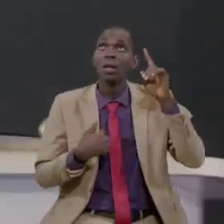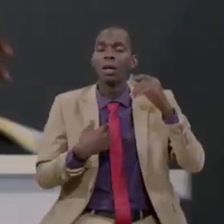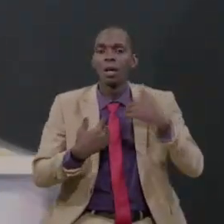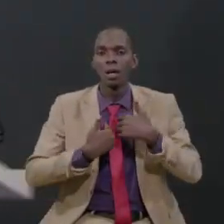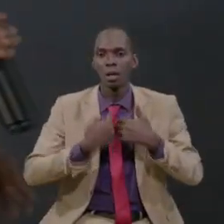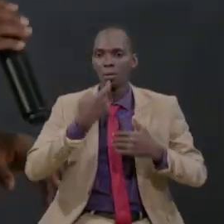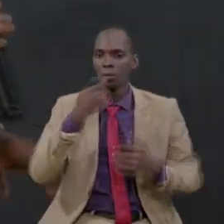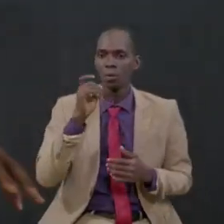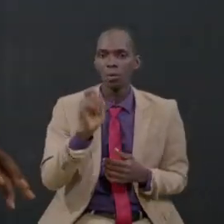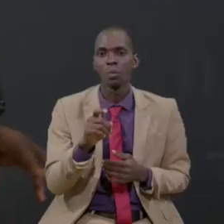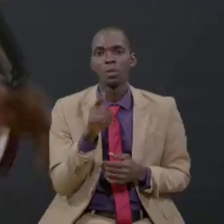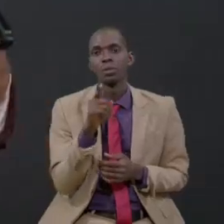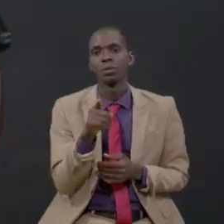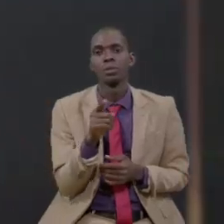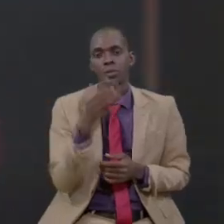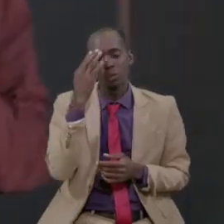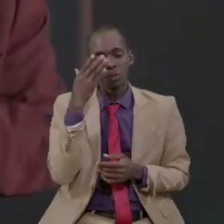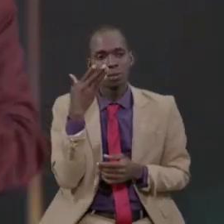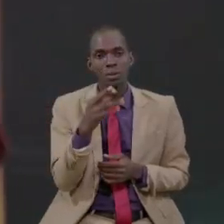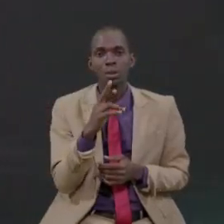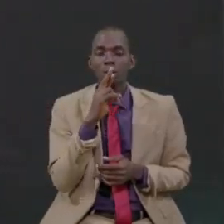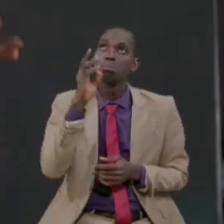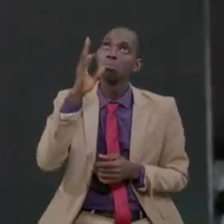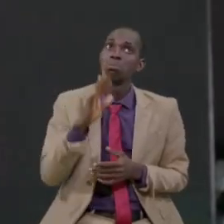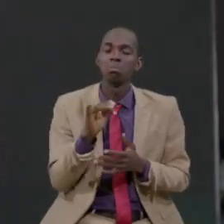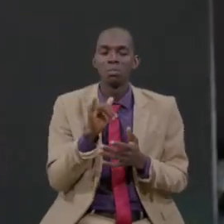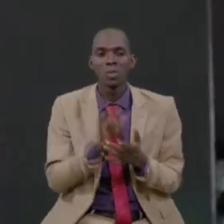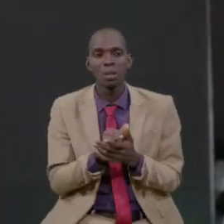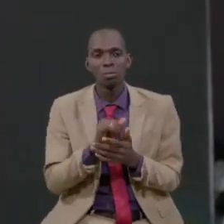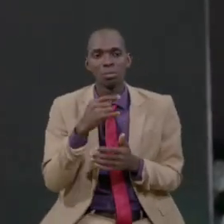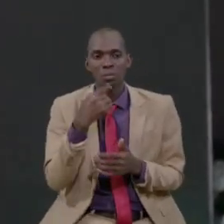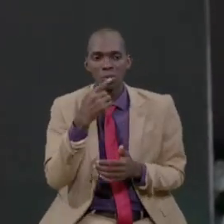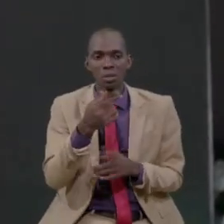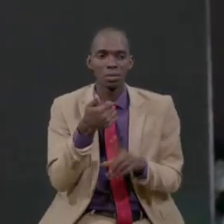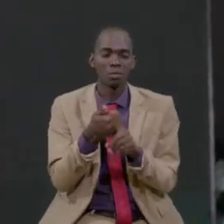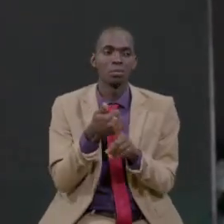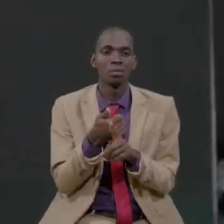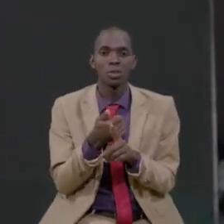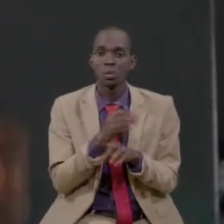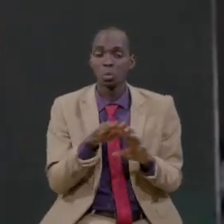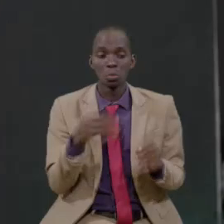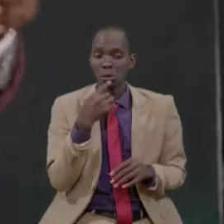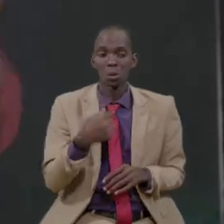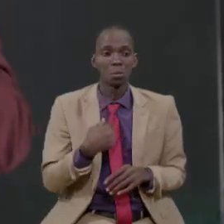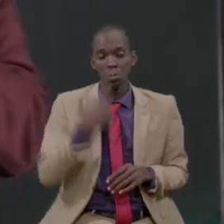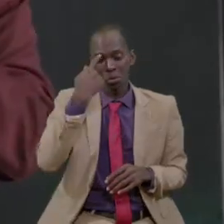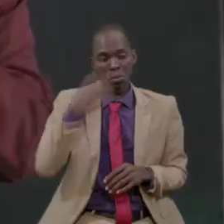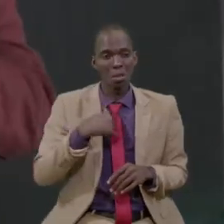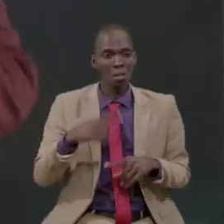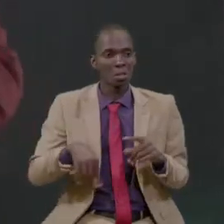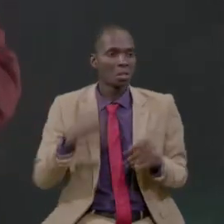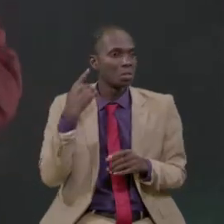are preachers, they tell themselves, they don't tell me because I will not listen to them. They